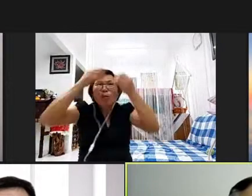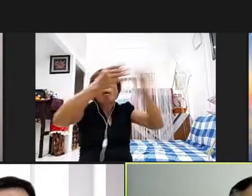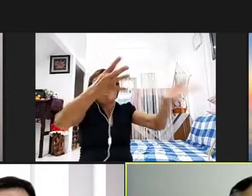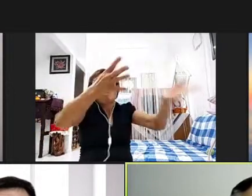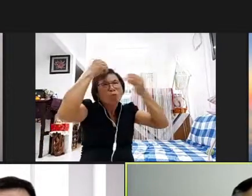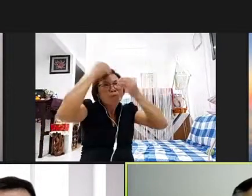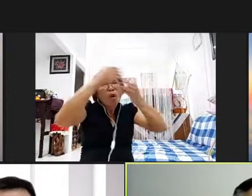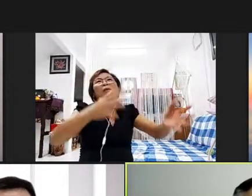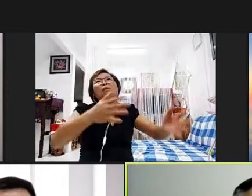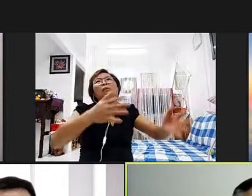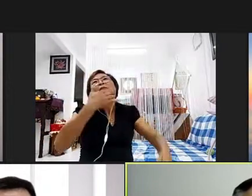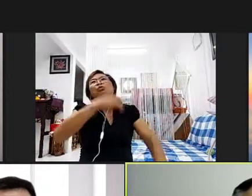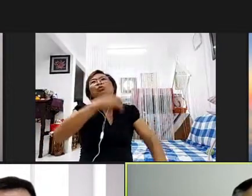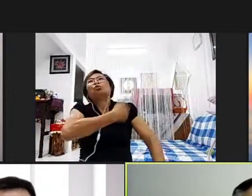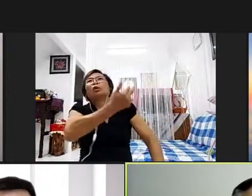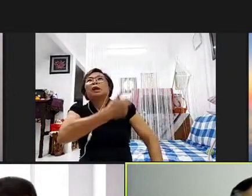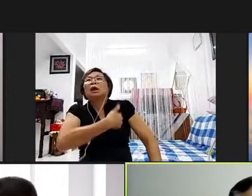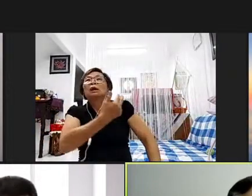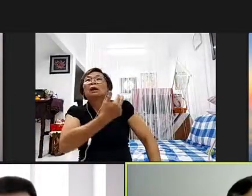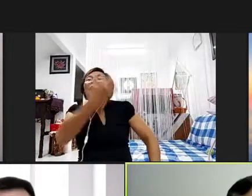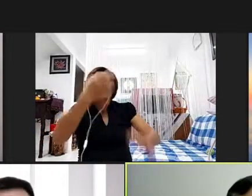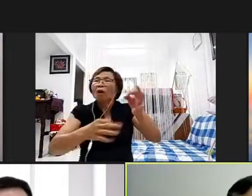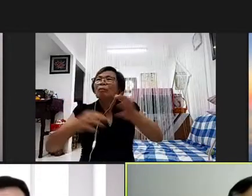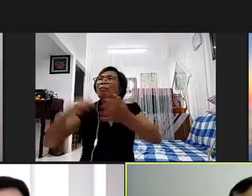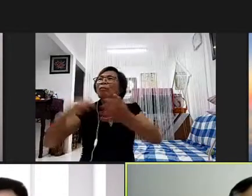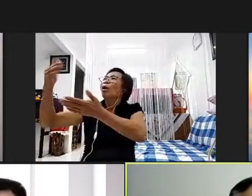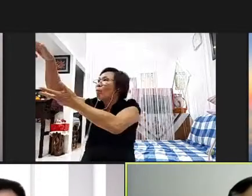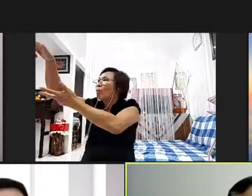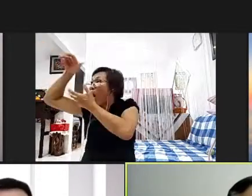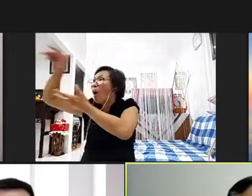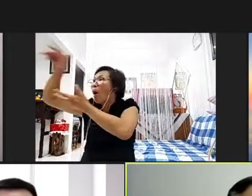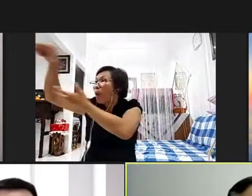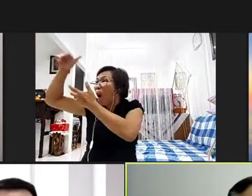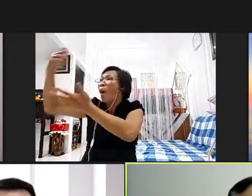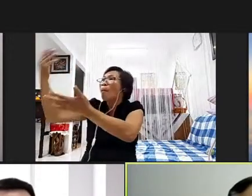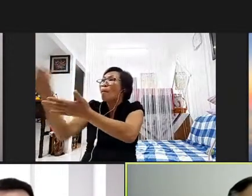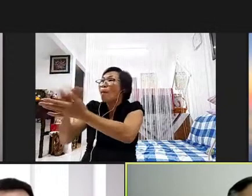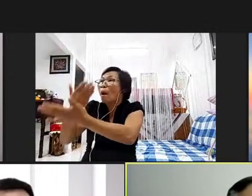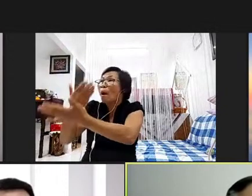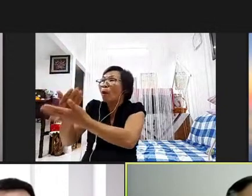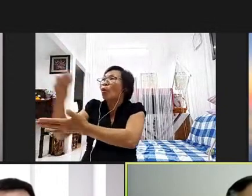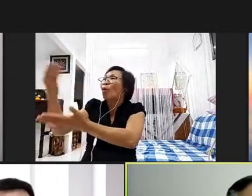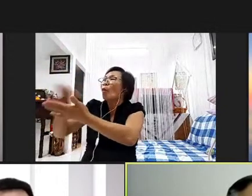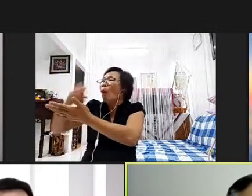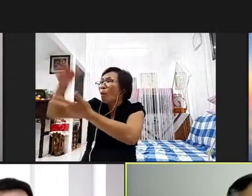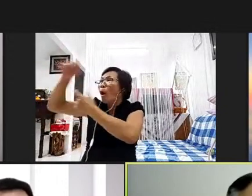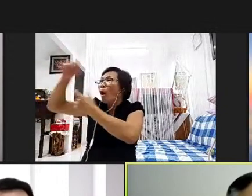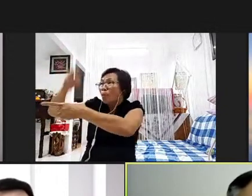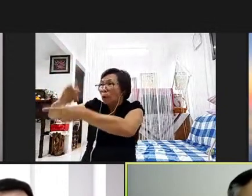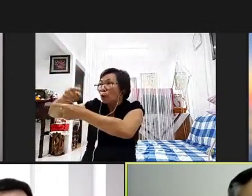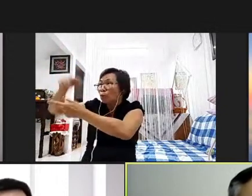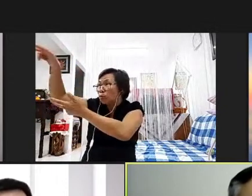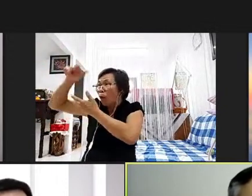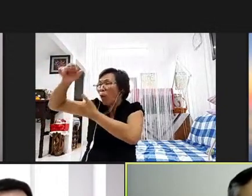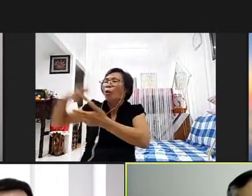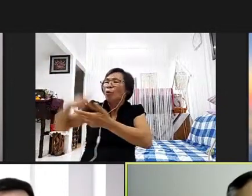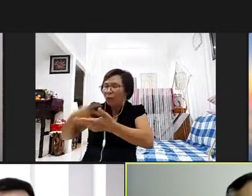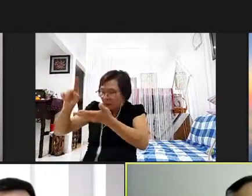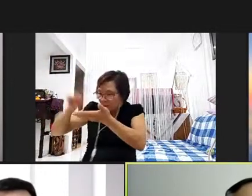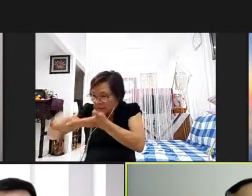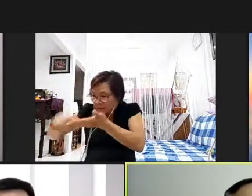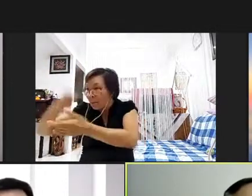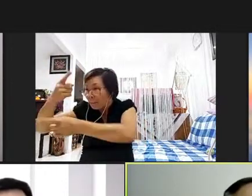we need to be updated with the right information, accurate information. So we have to check our sources. So if